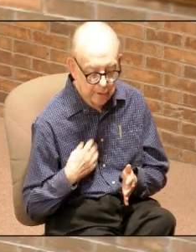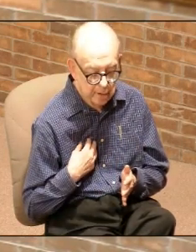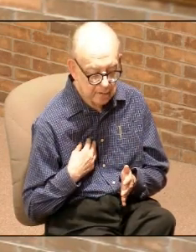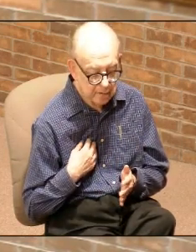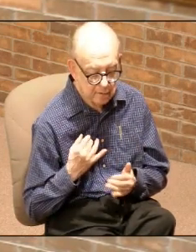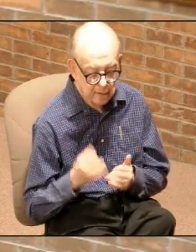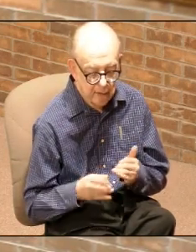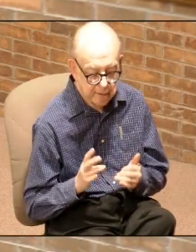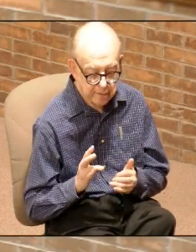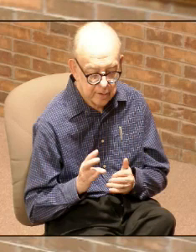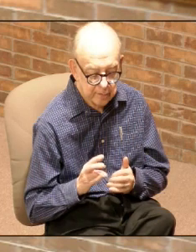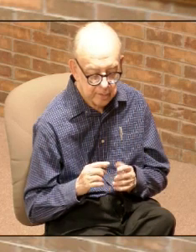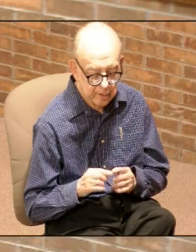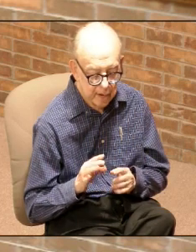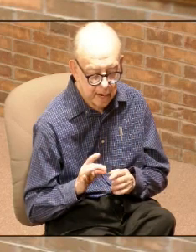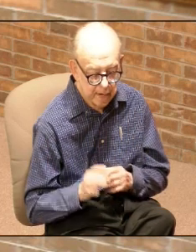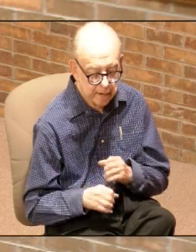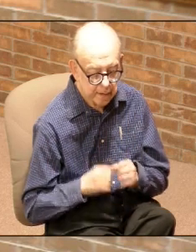years.